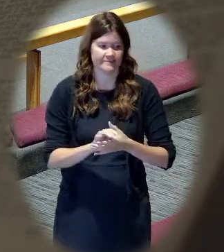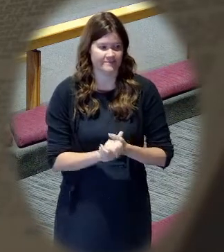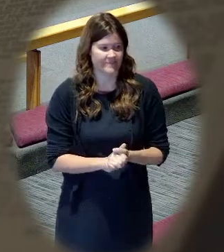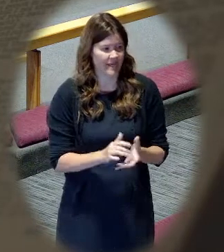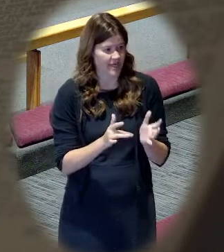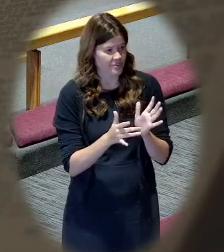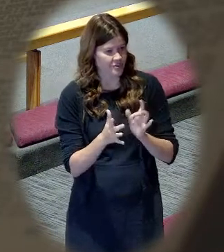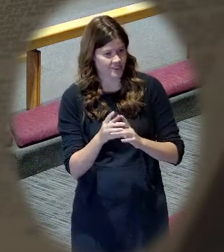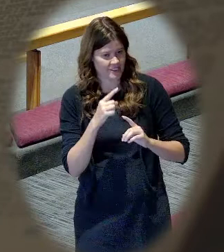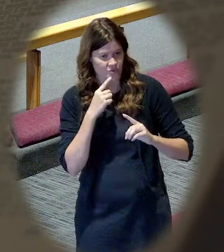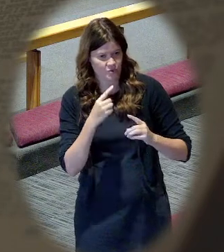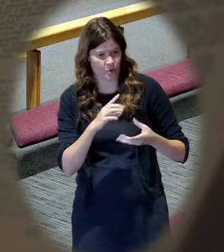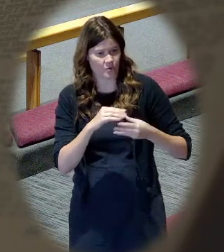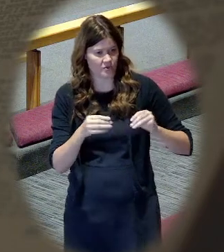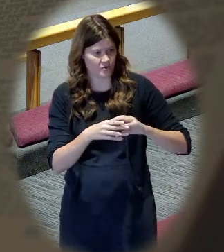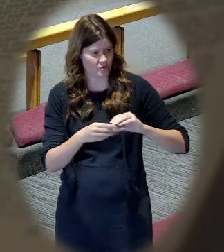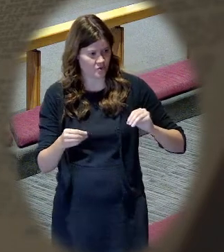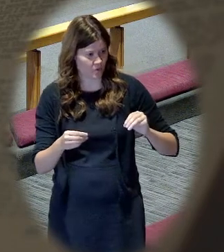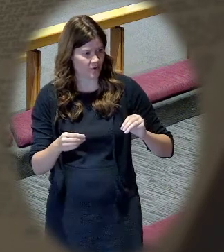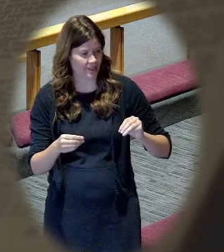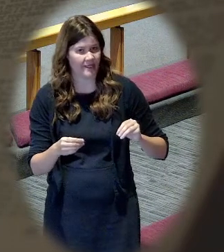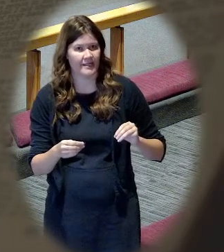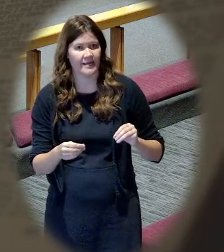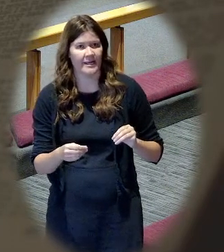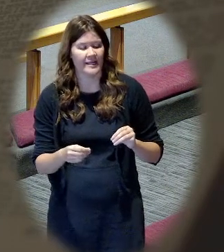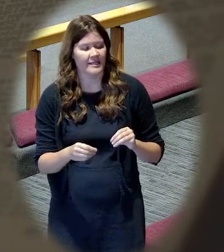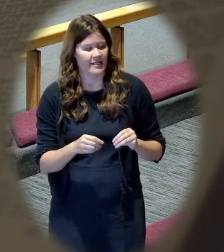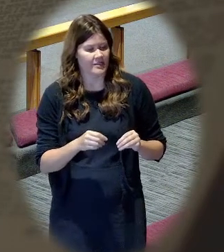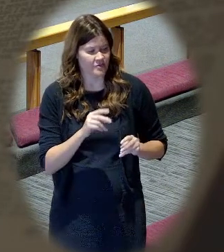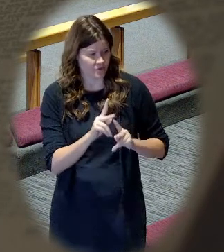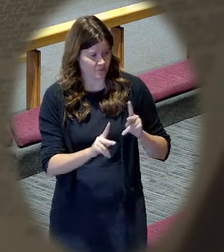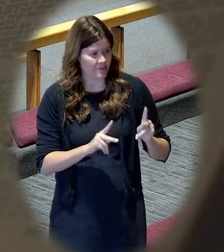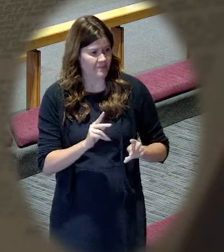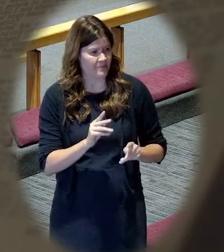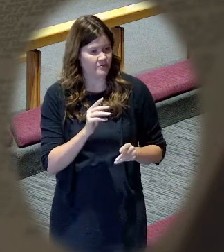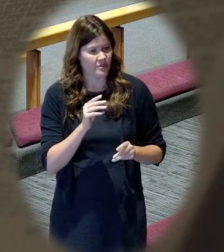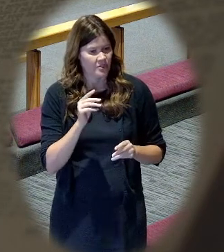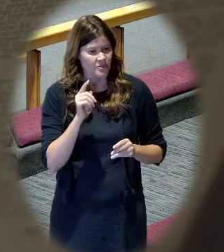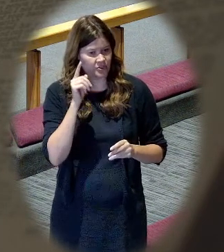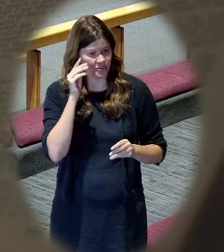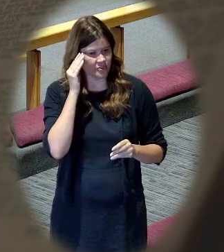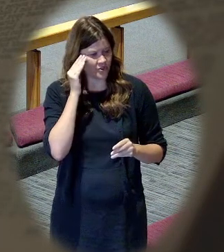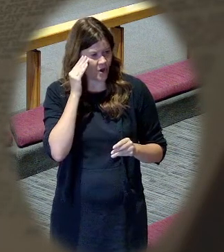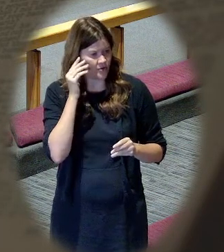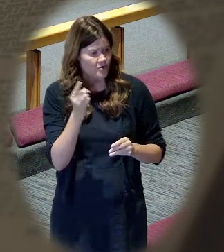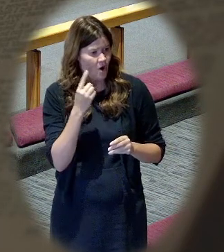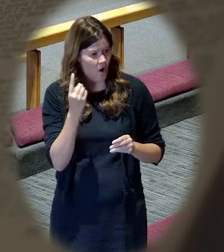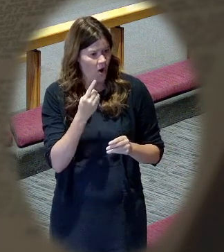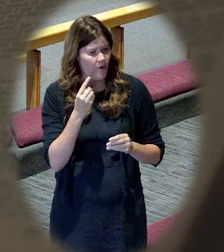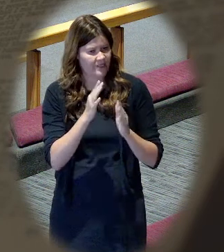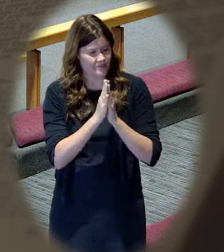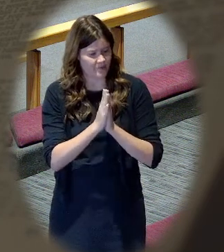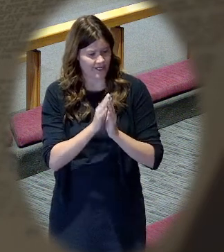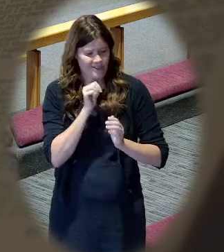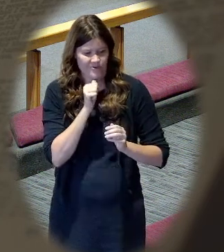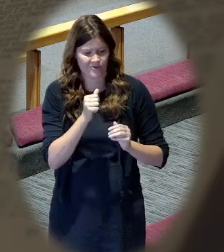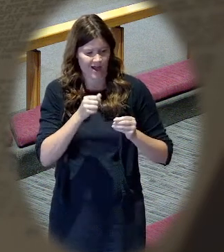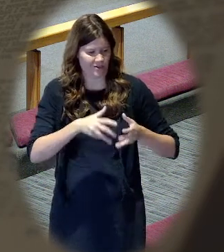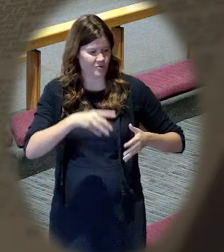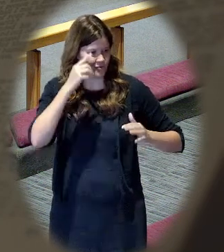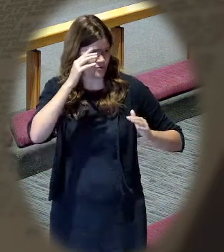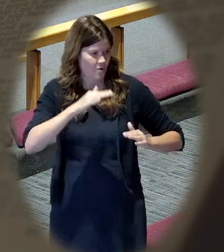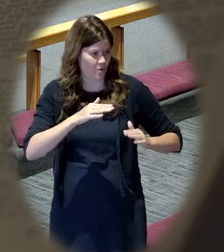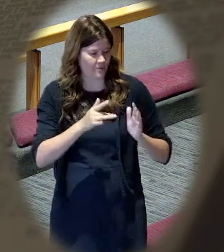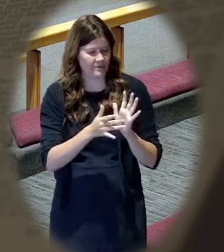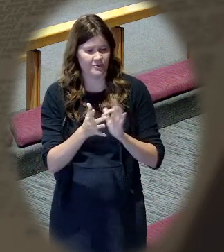Jesus told them a parable to the effect that they ought always to pray and not lose heart. He